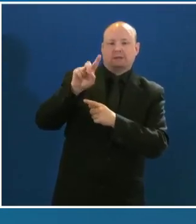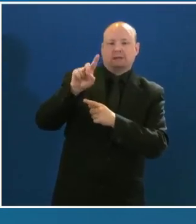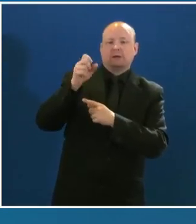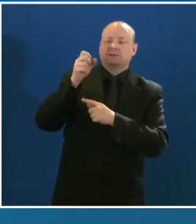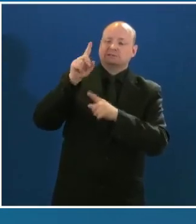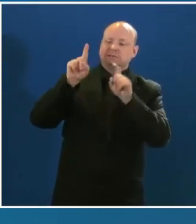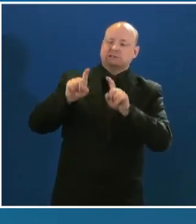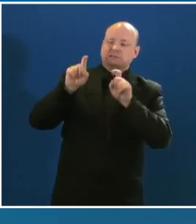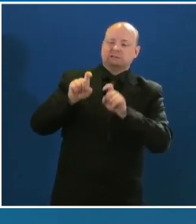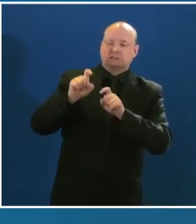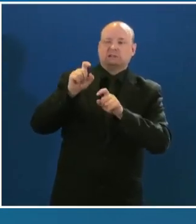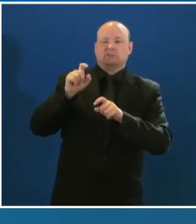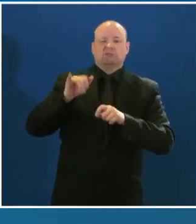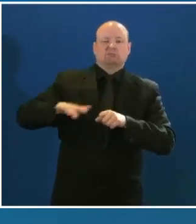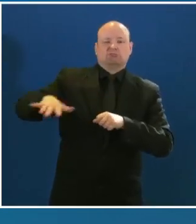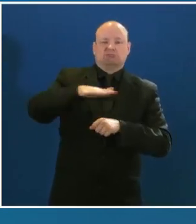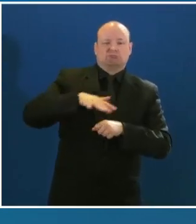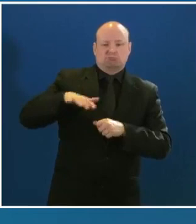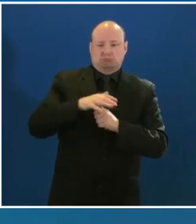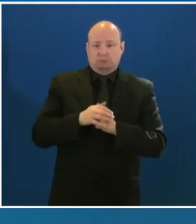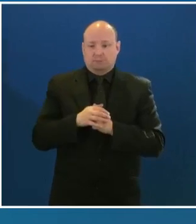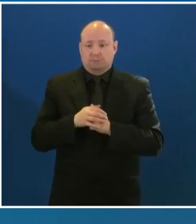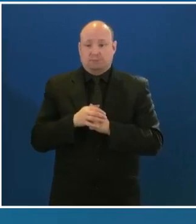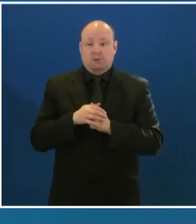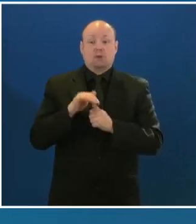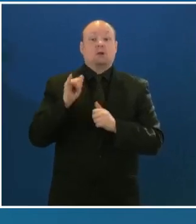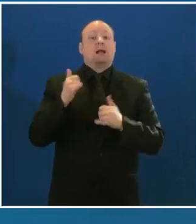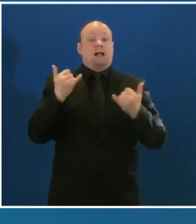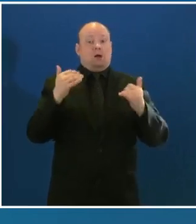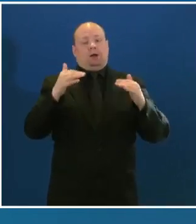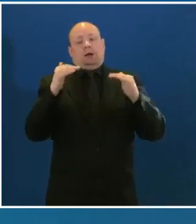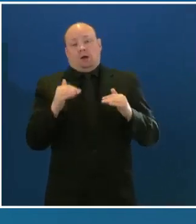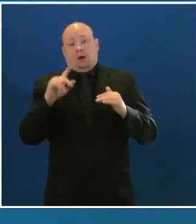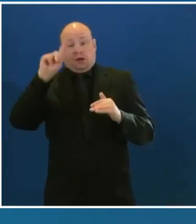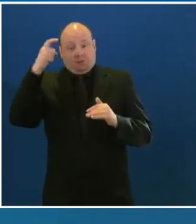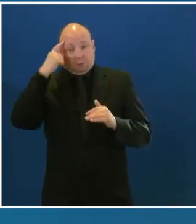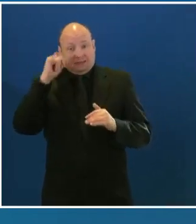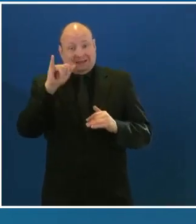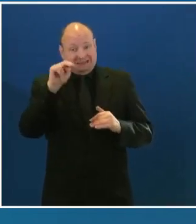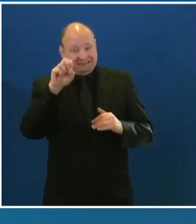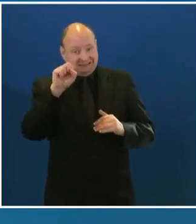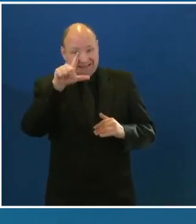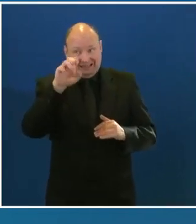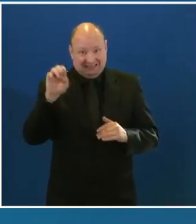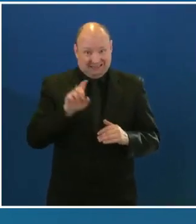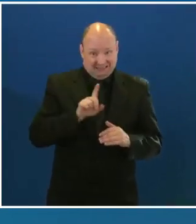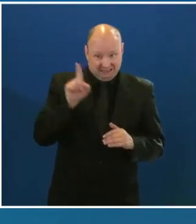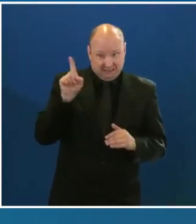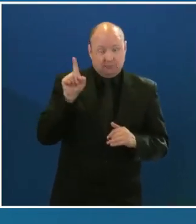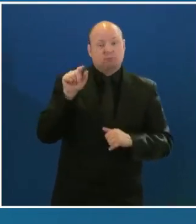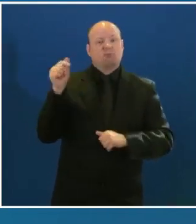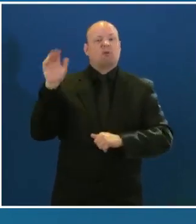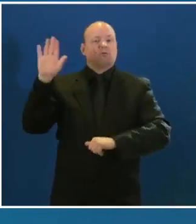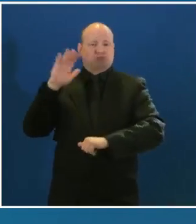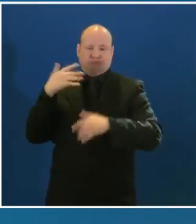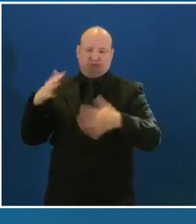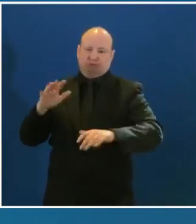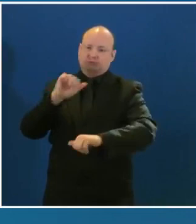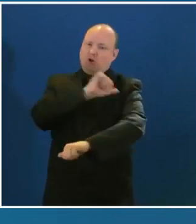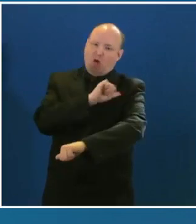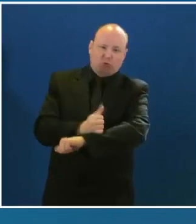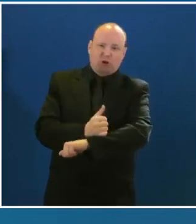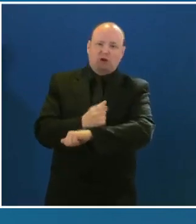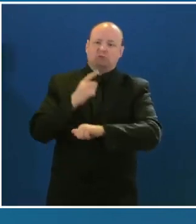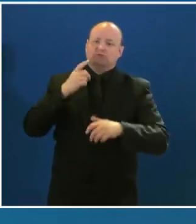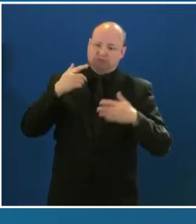Inslee has authorized the Department of Commerce to distribute another $87 million